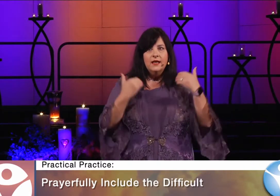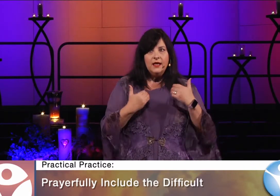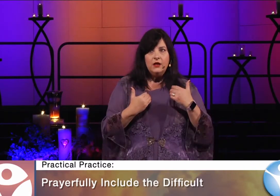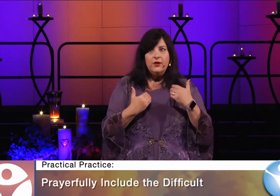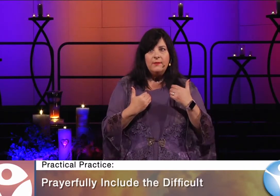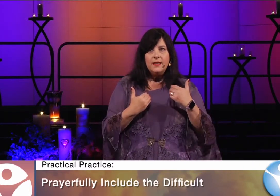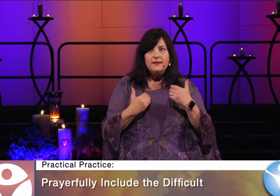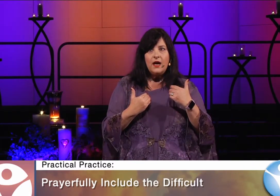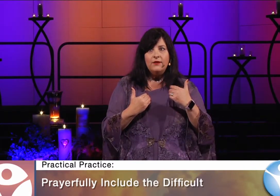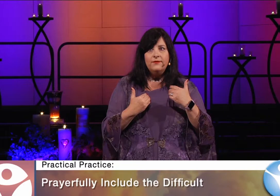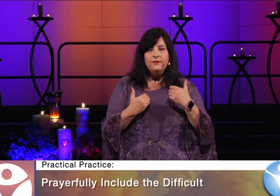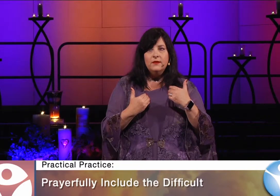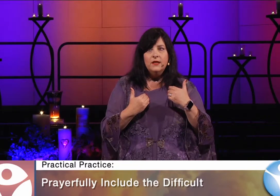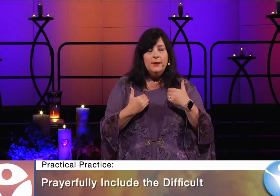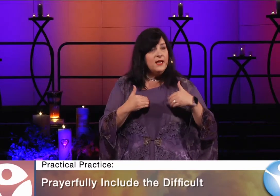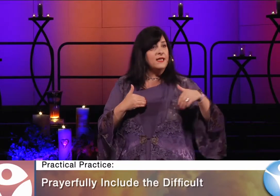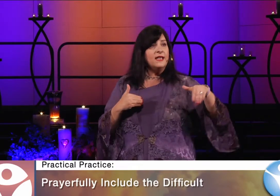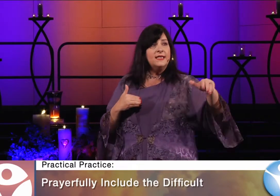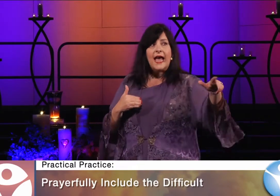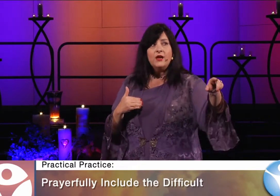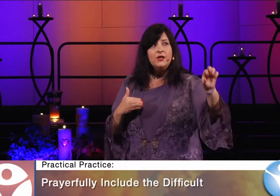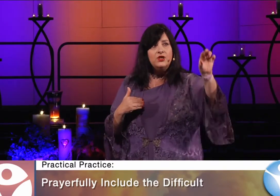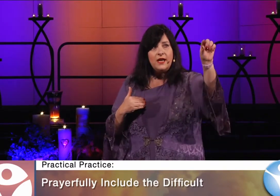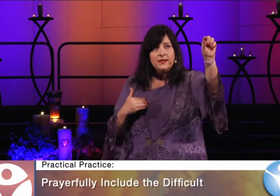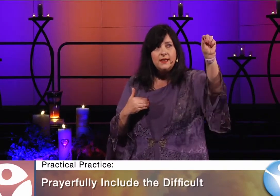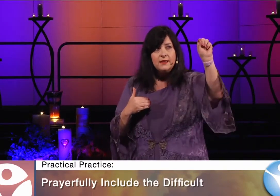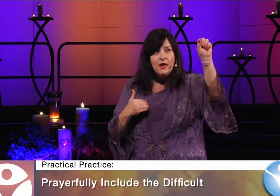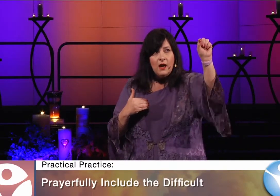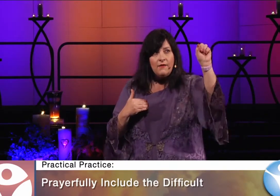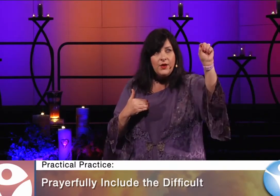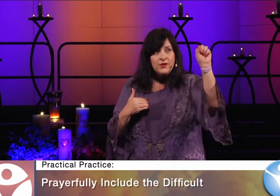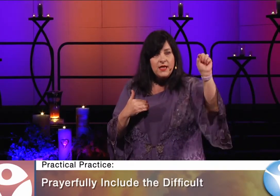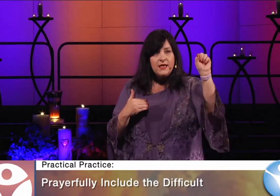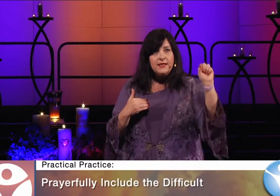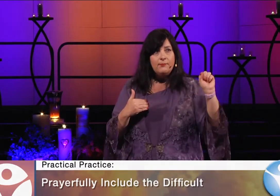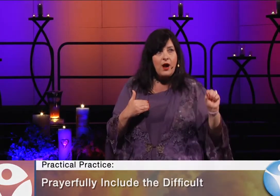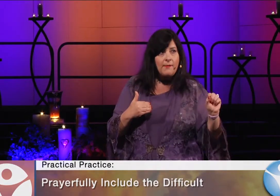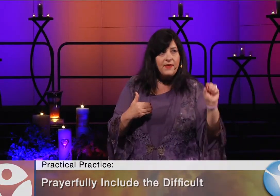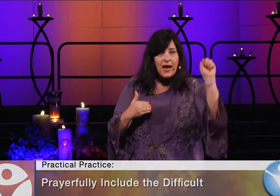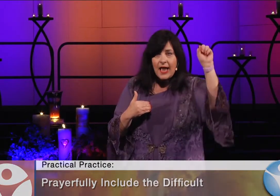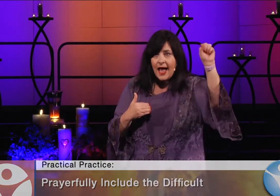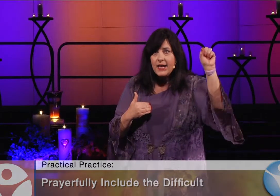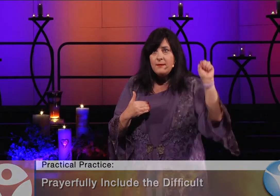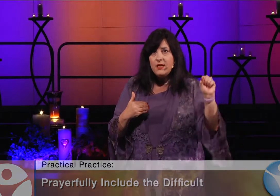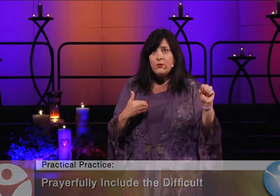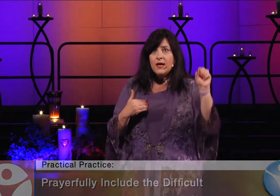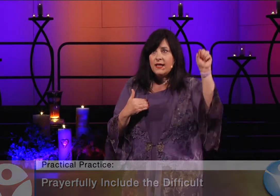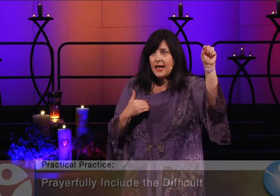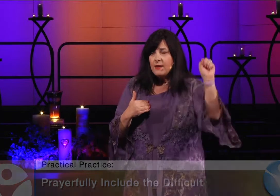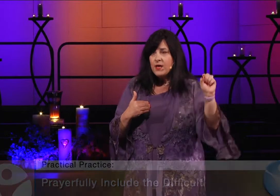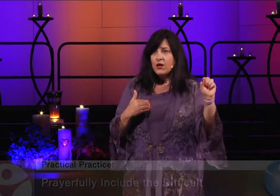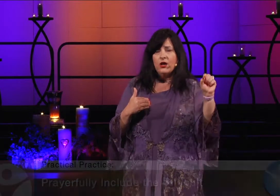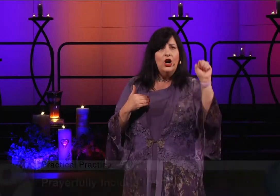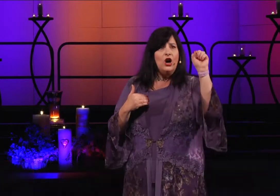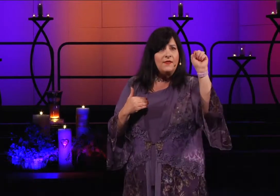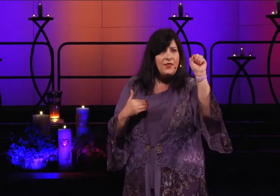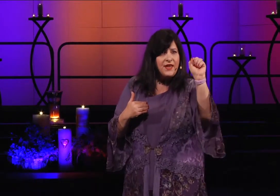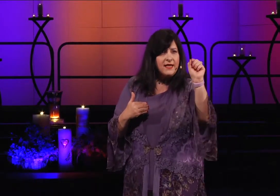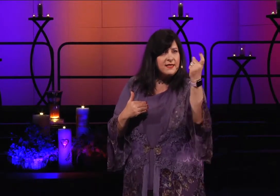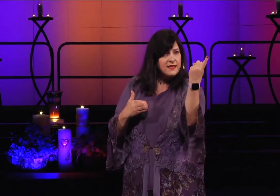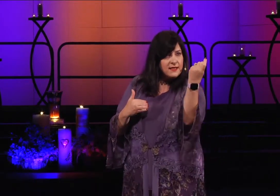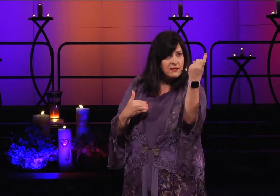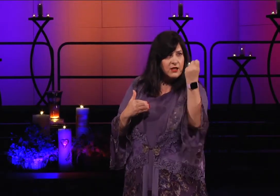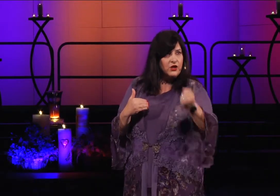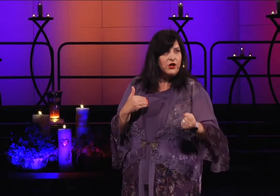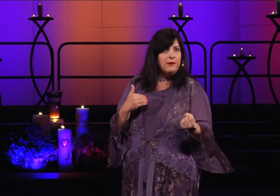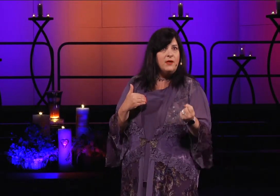unconditionally, including myself. Because I can tell you the genesis of those things that I had in me when I came here are the